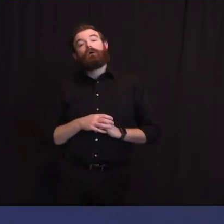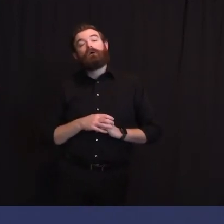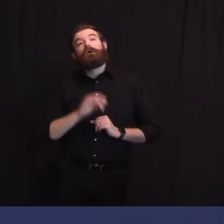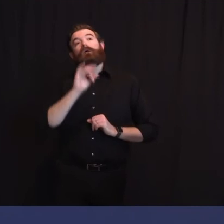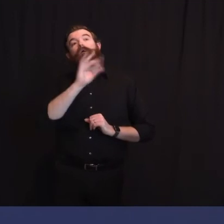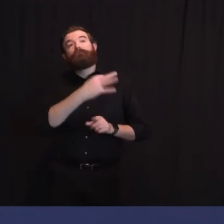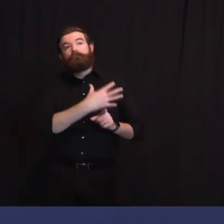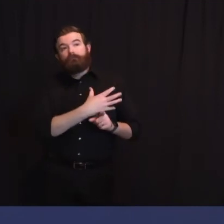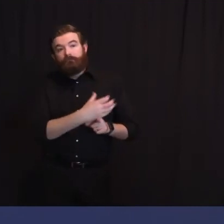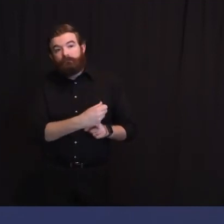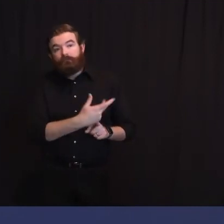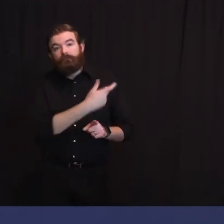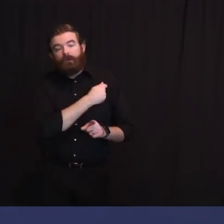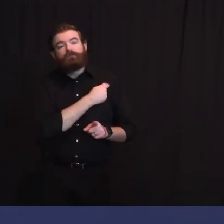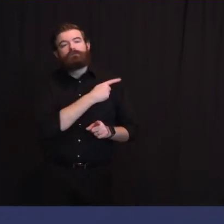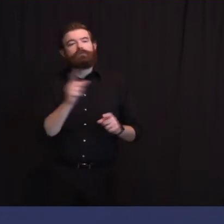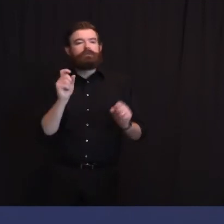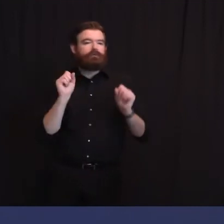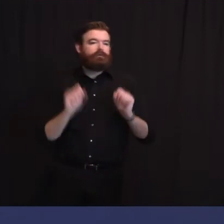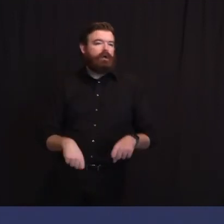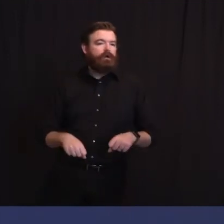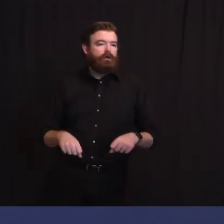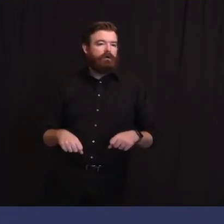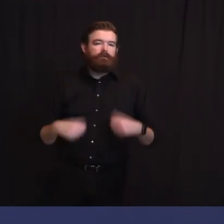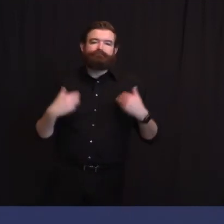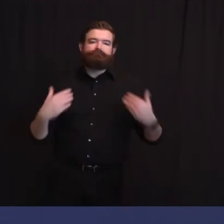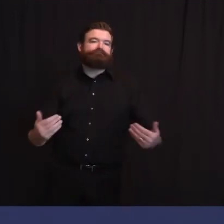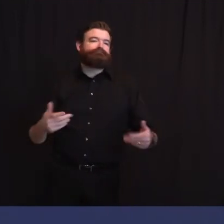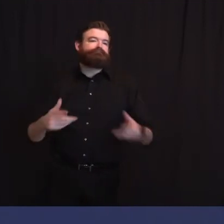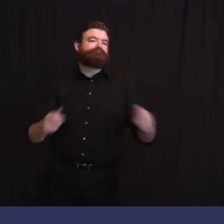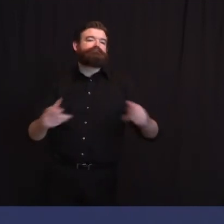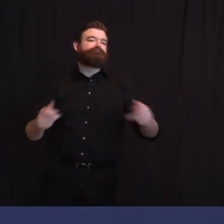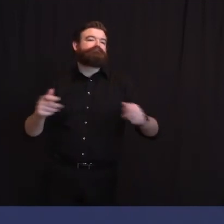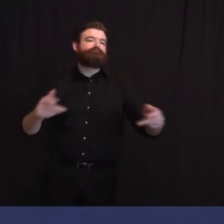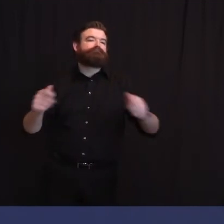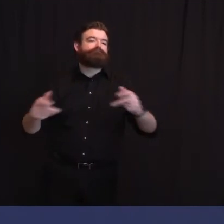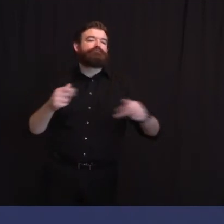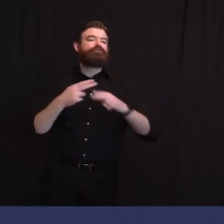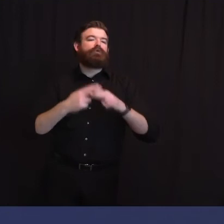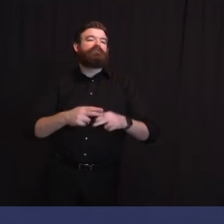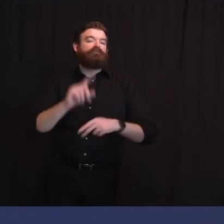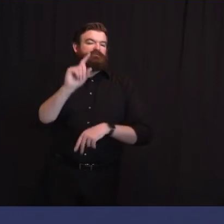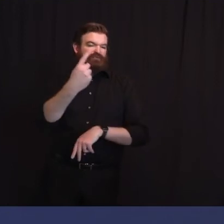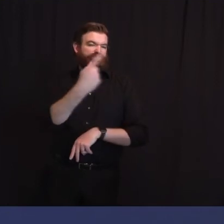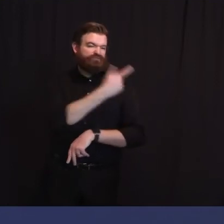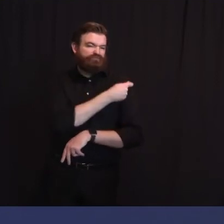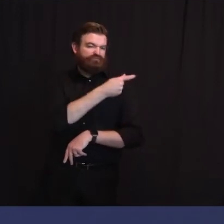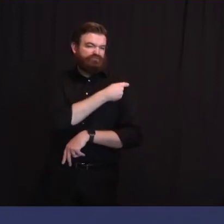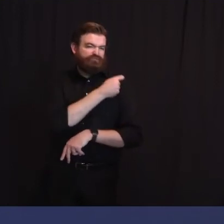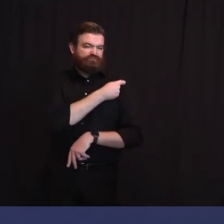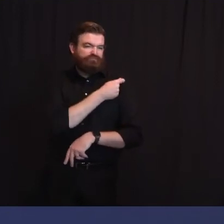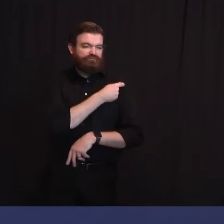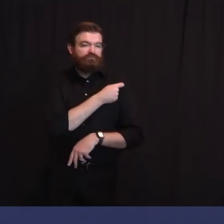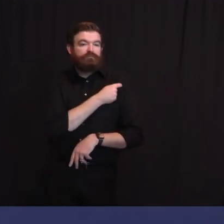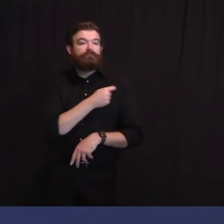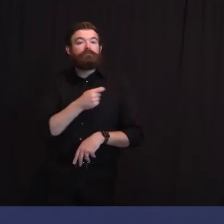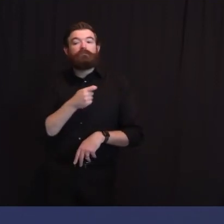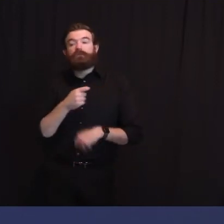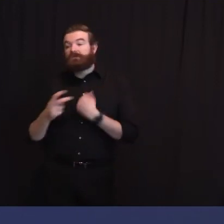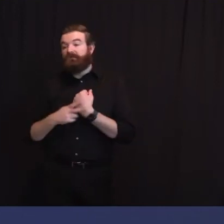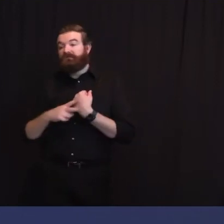option? And any concerns that people are not getting the second dose as recommended? And 2 questions from viewers. Governor, what are your thoughts